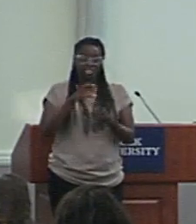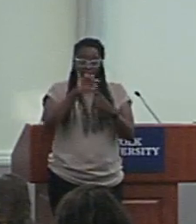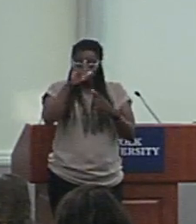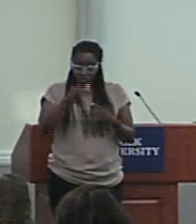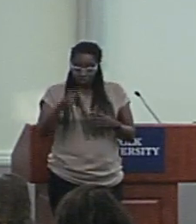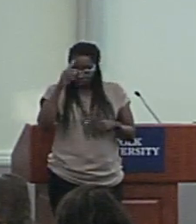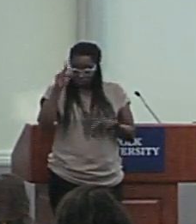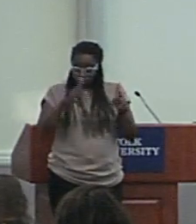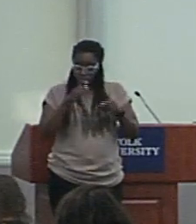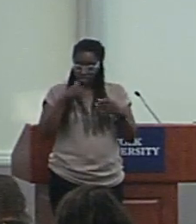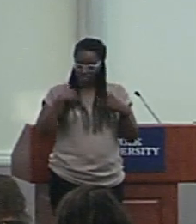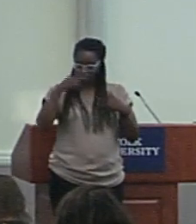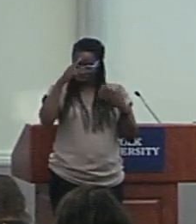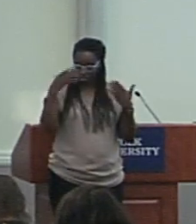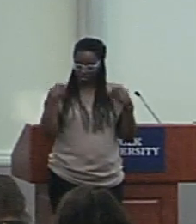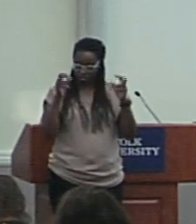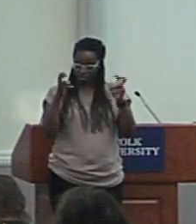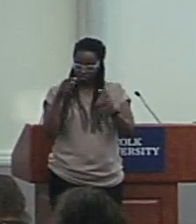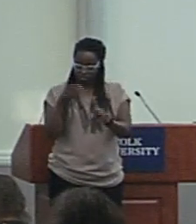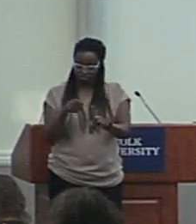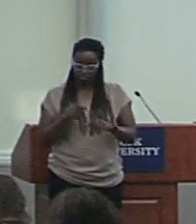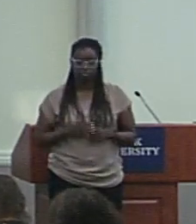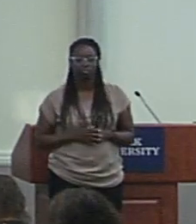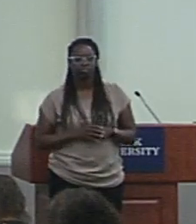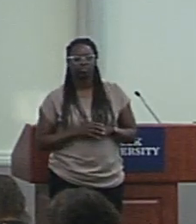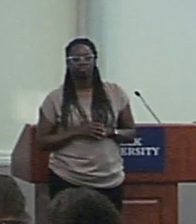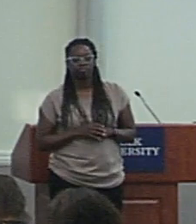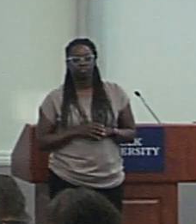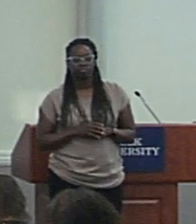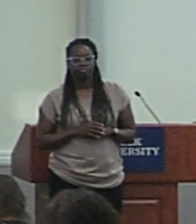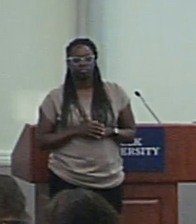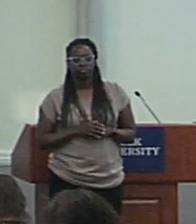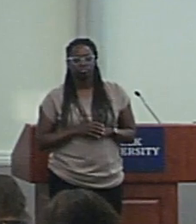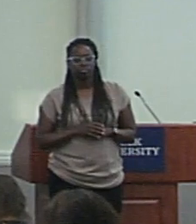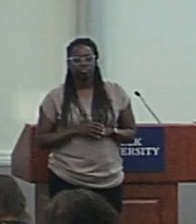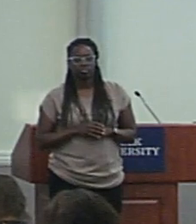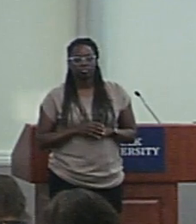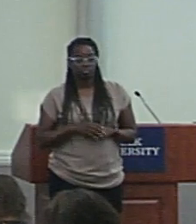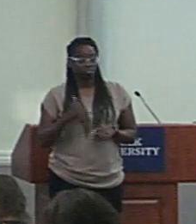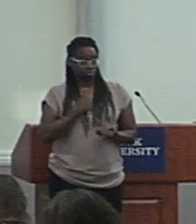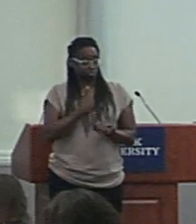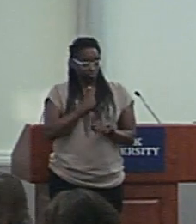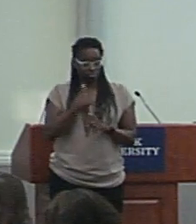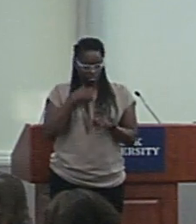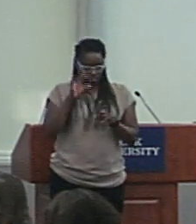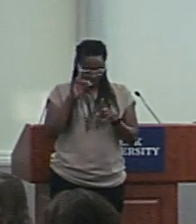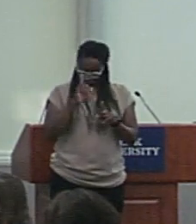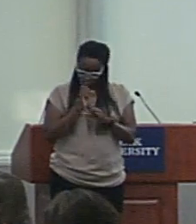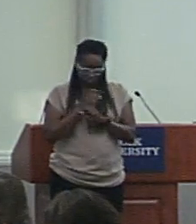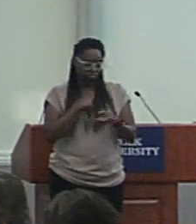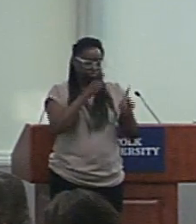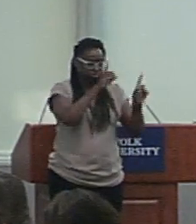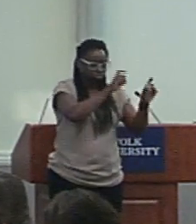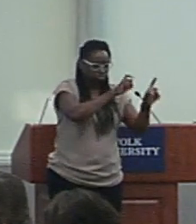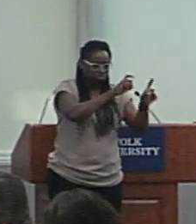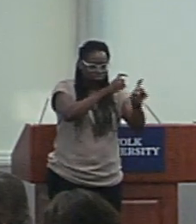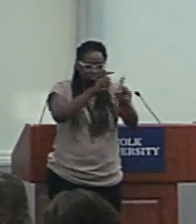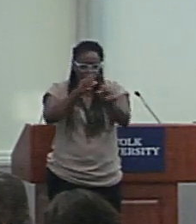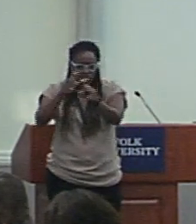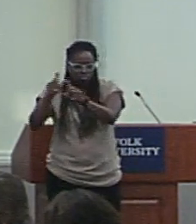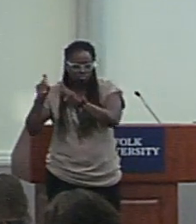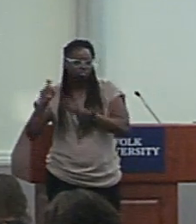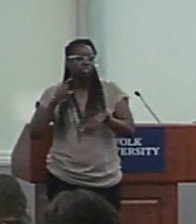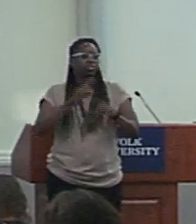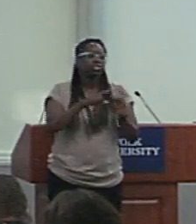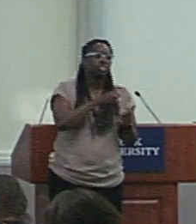health issues. And I had done a survey myself of security details